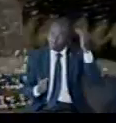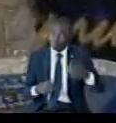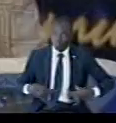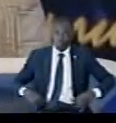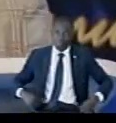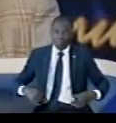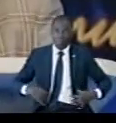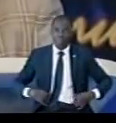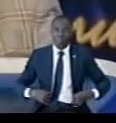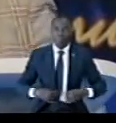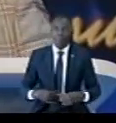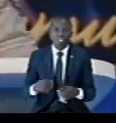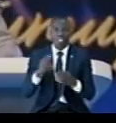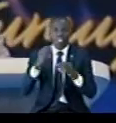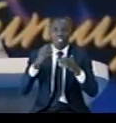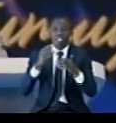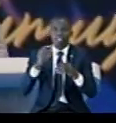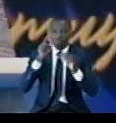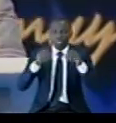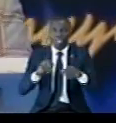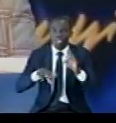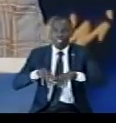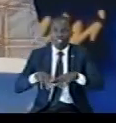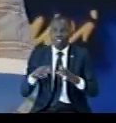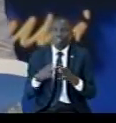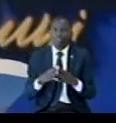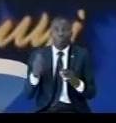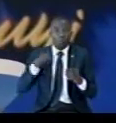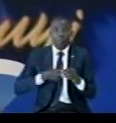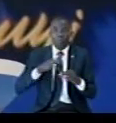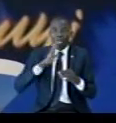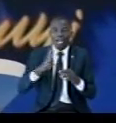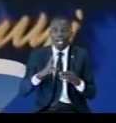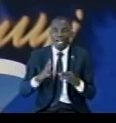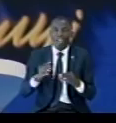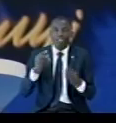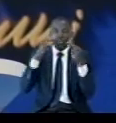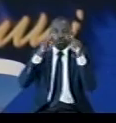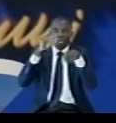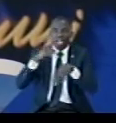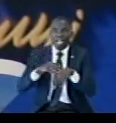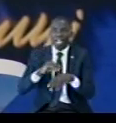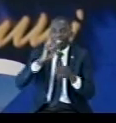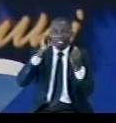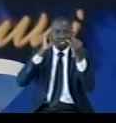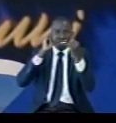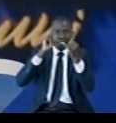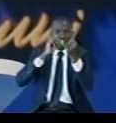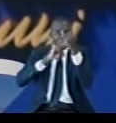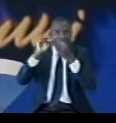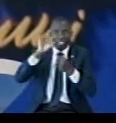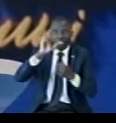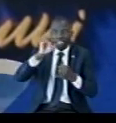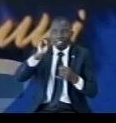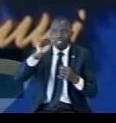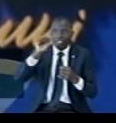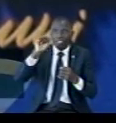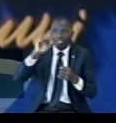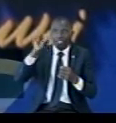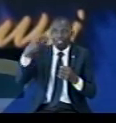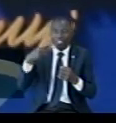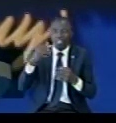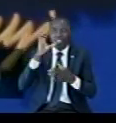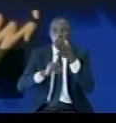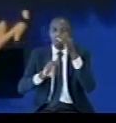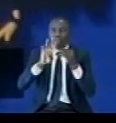God bless you. You can be seated. We're looking at Isaiah chapter 45, and I'm reading